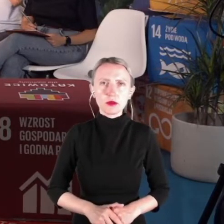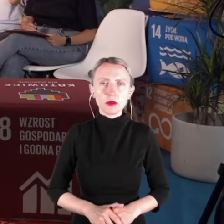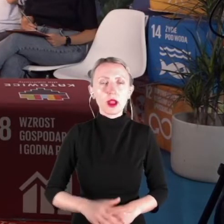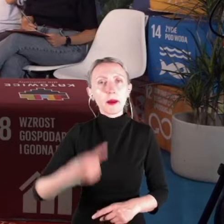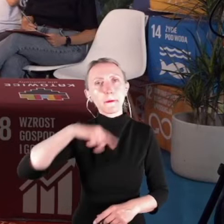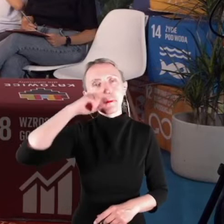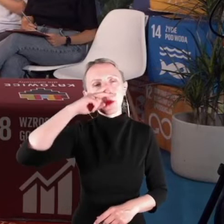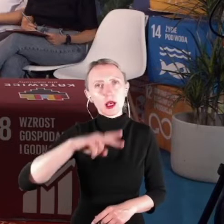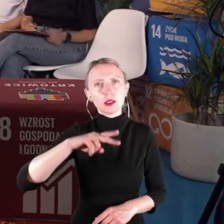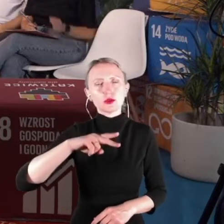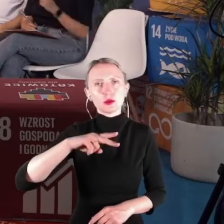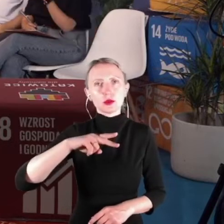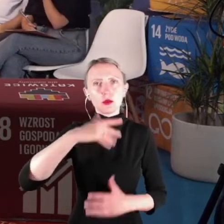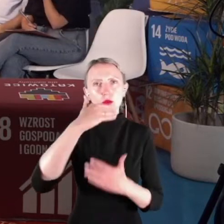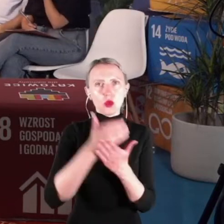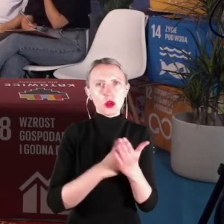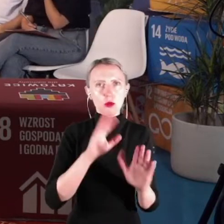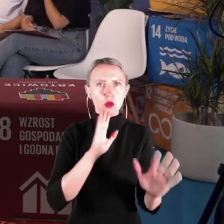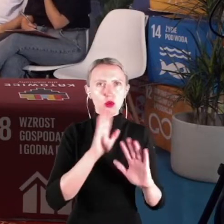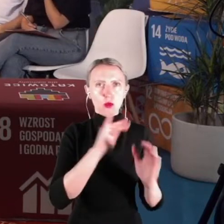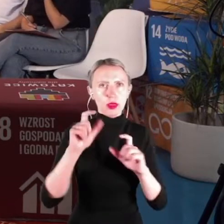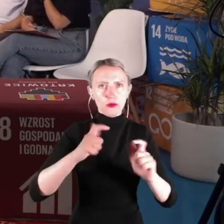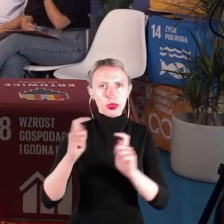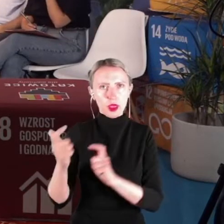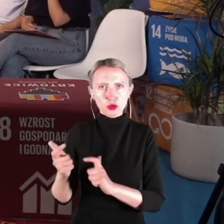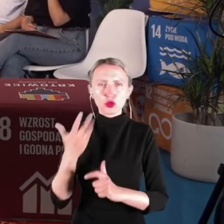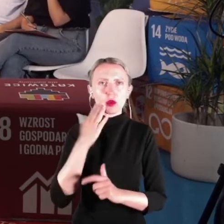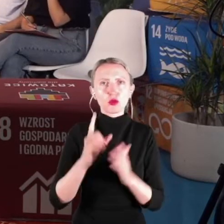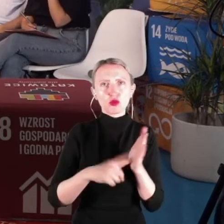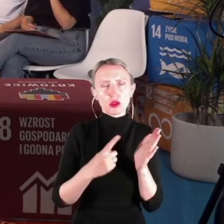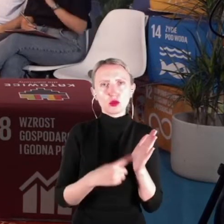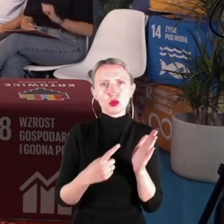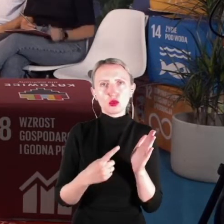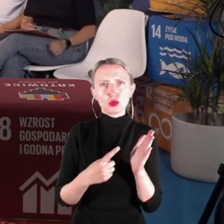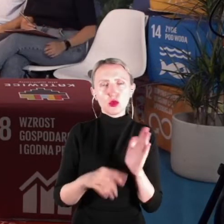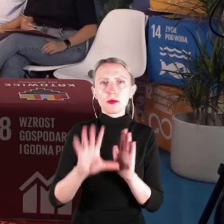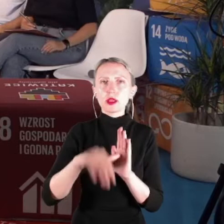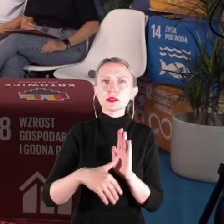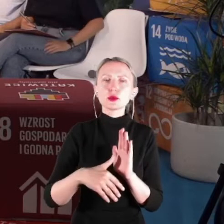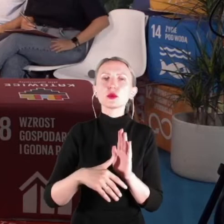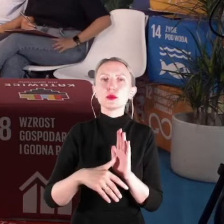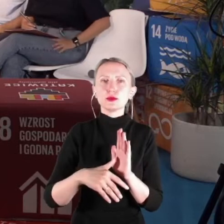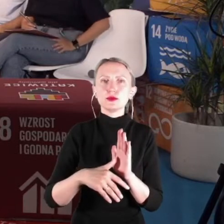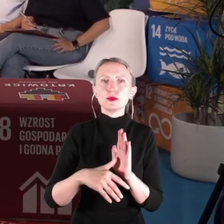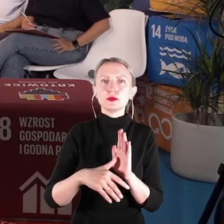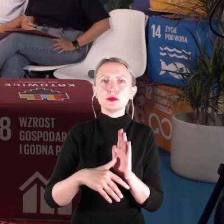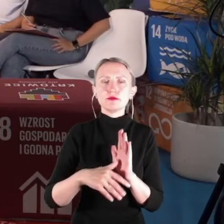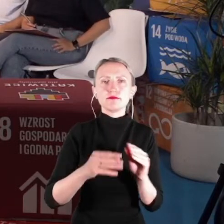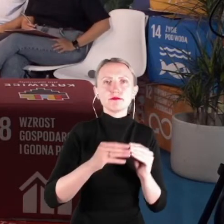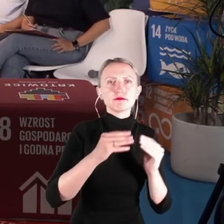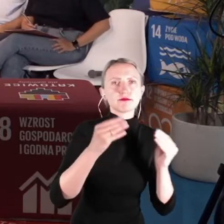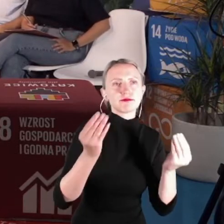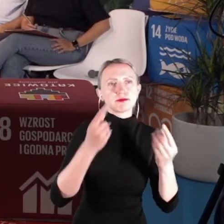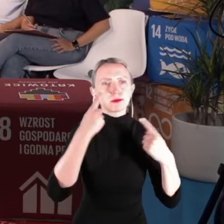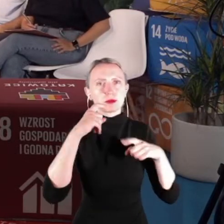programs of similar events, you would see that very often cities are perceived as growing,